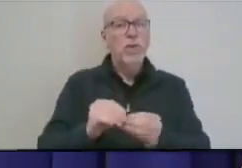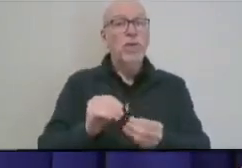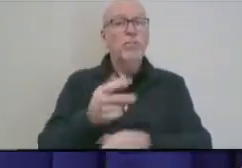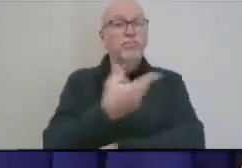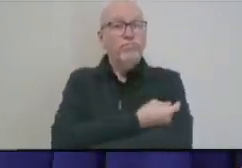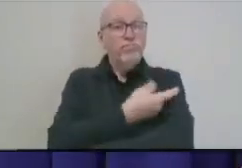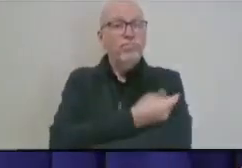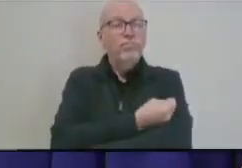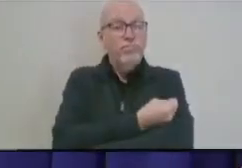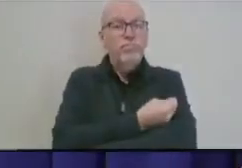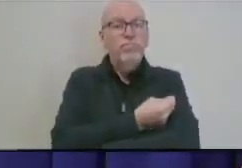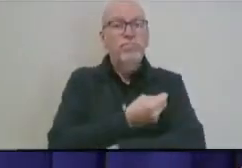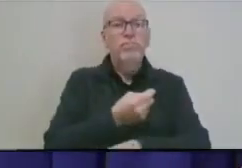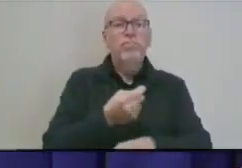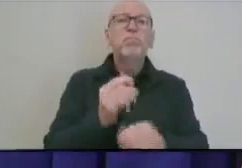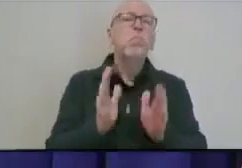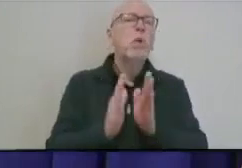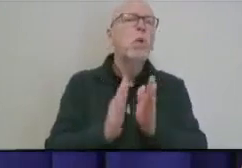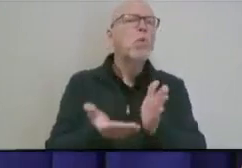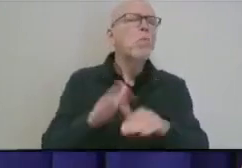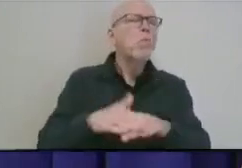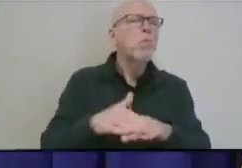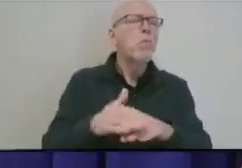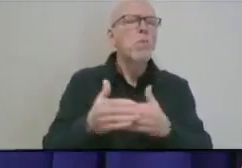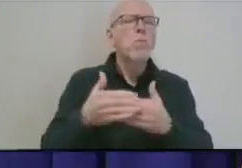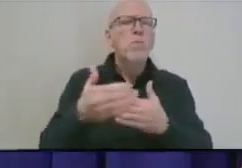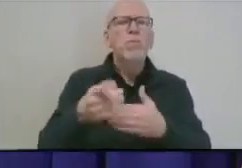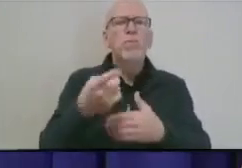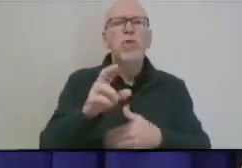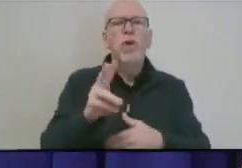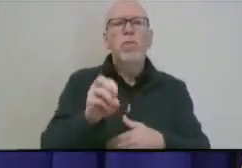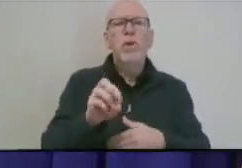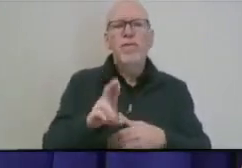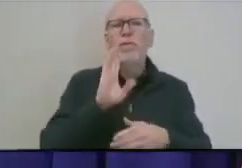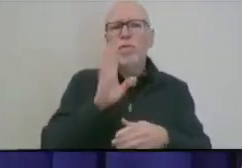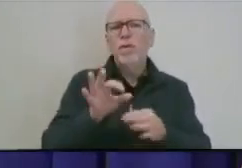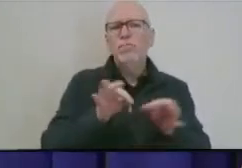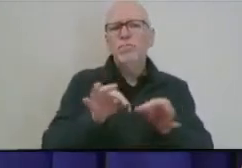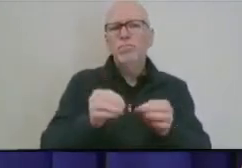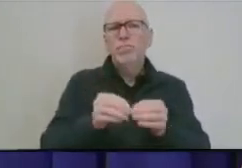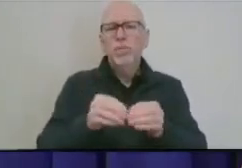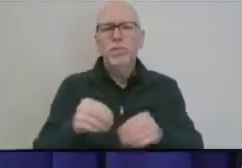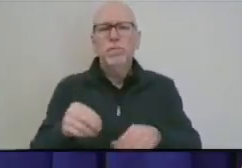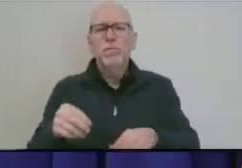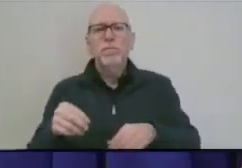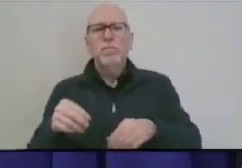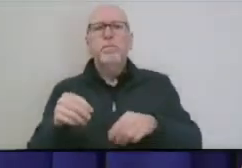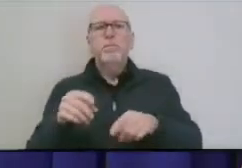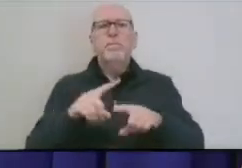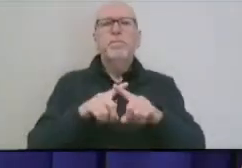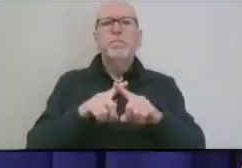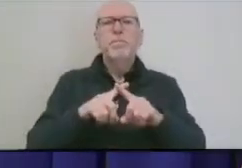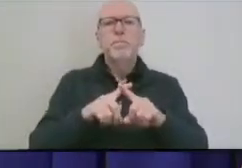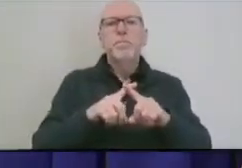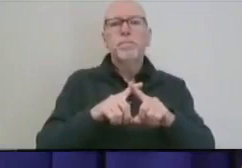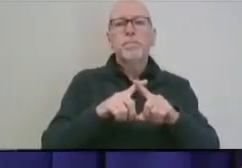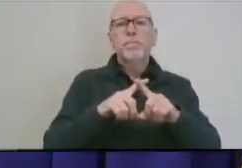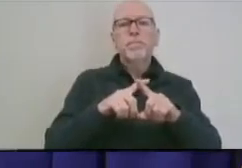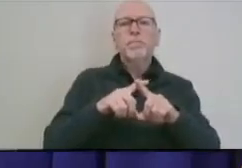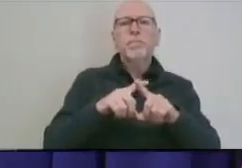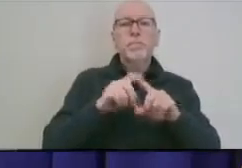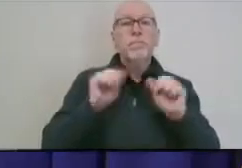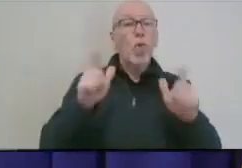a small increase going forward. Dr. Weaver can account for that. all